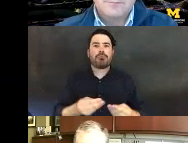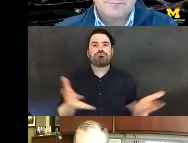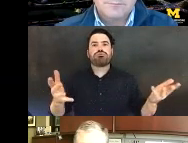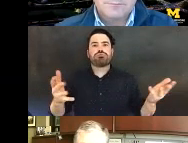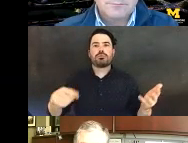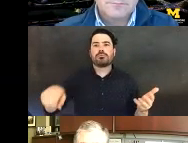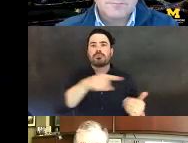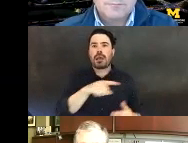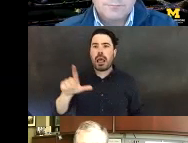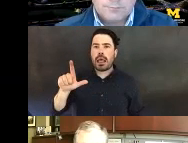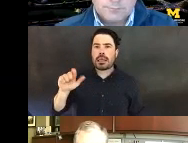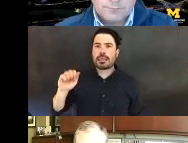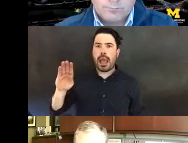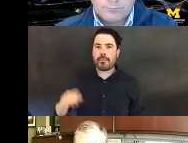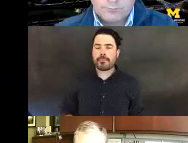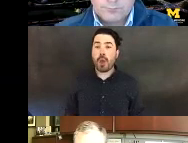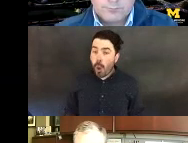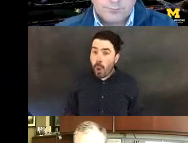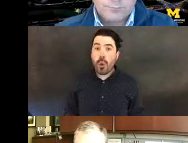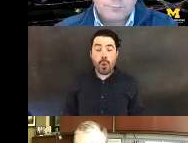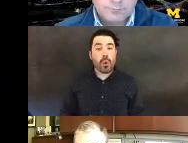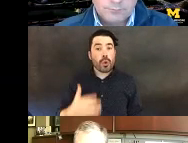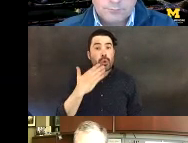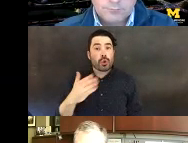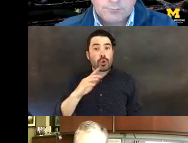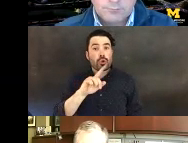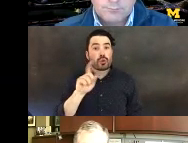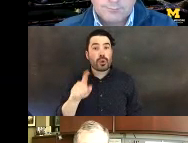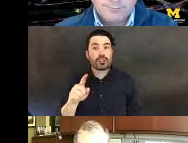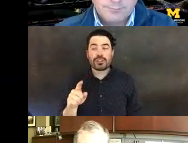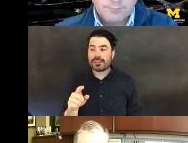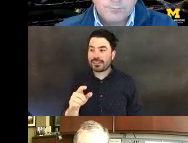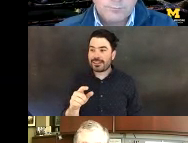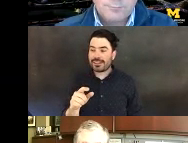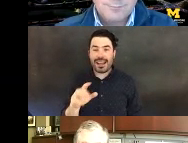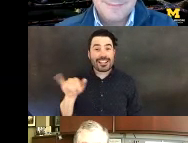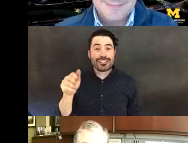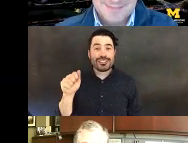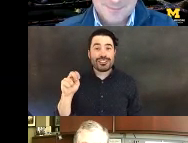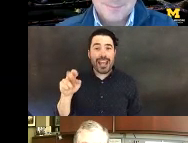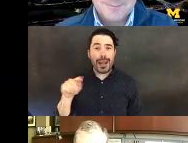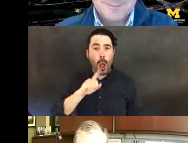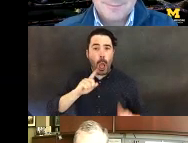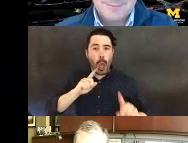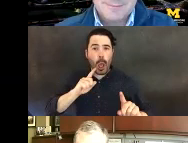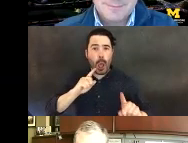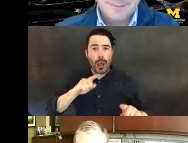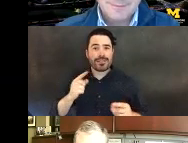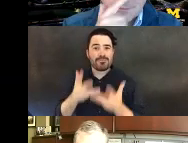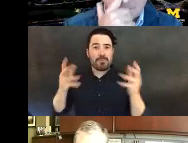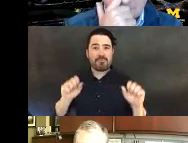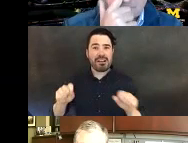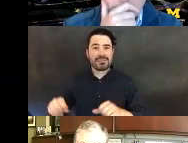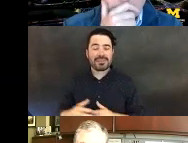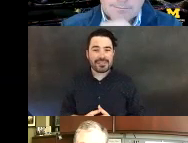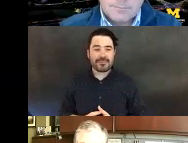great question. I think if Janet were here, she would tell you that she's ordering as much as she can. One of the